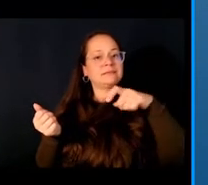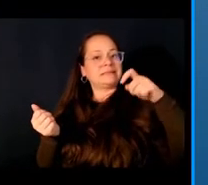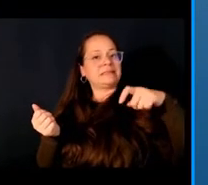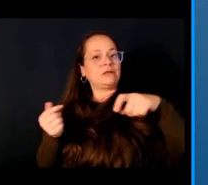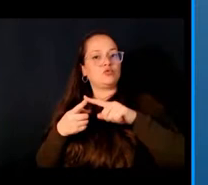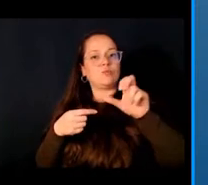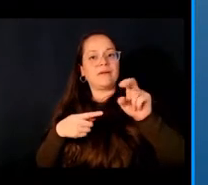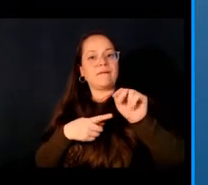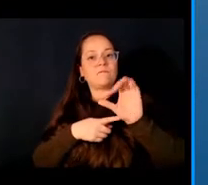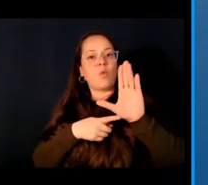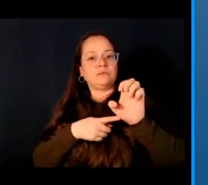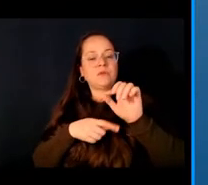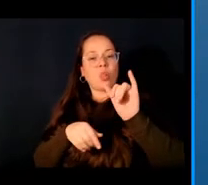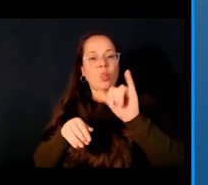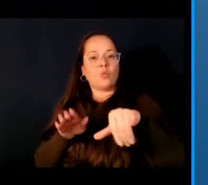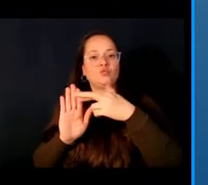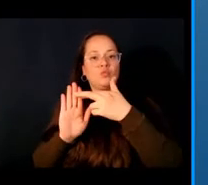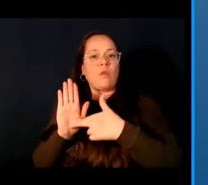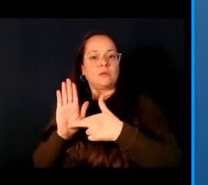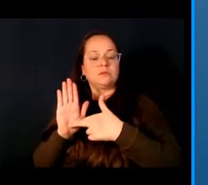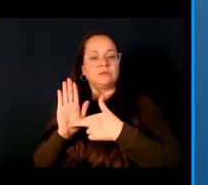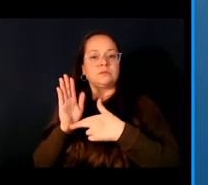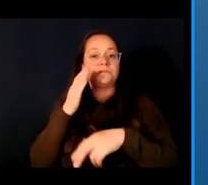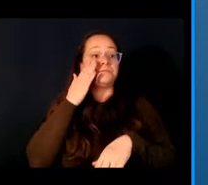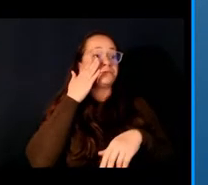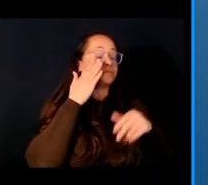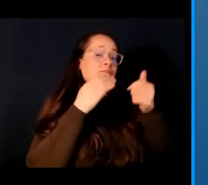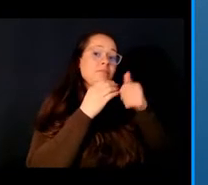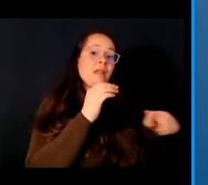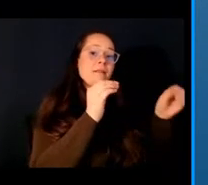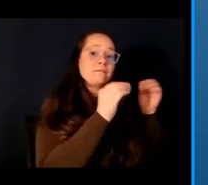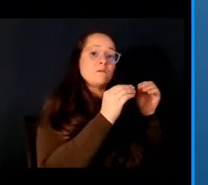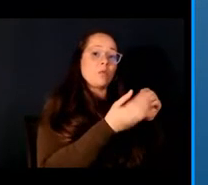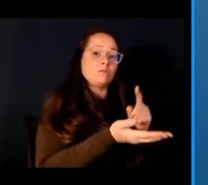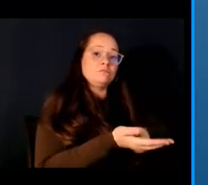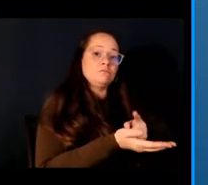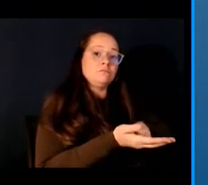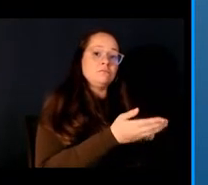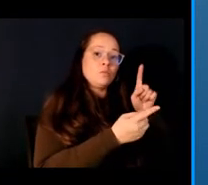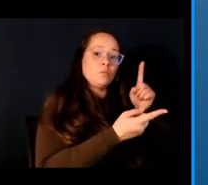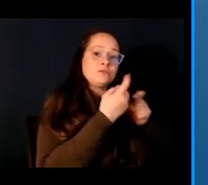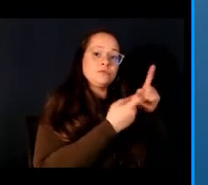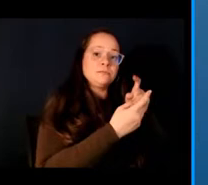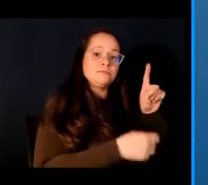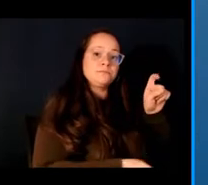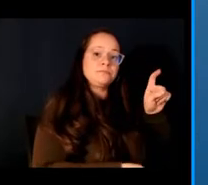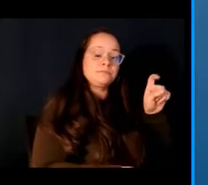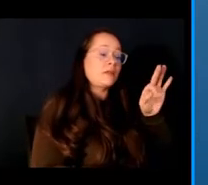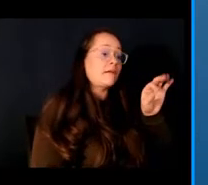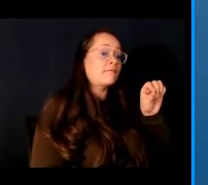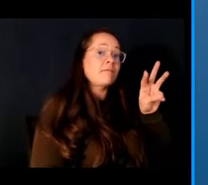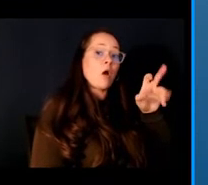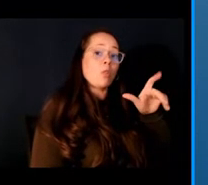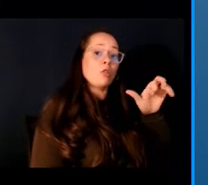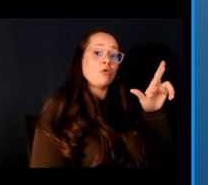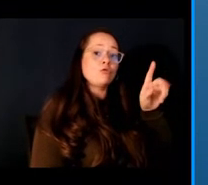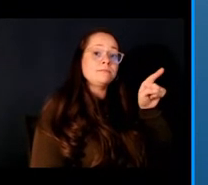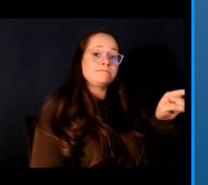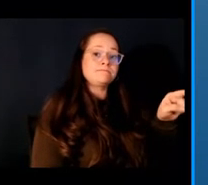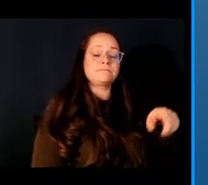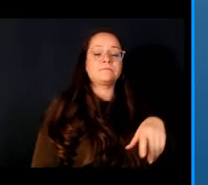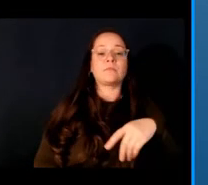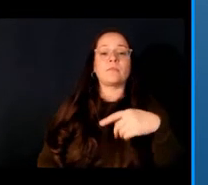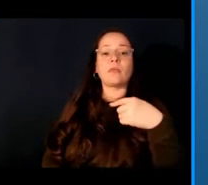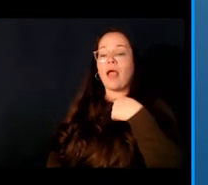calendar rules that it's adopted any further questions or discussion Ms Fowler I think we